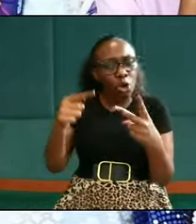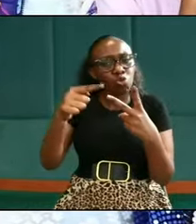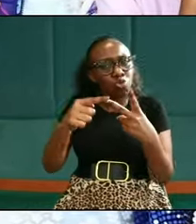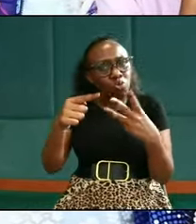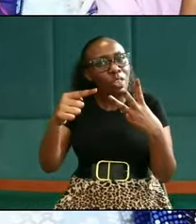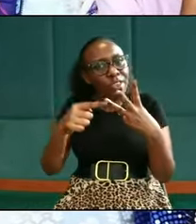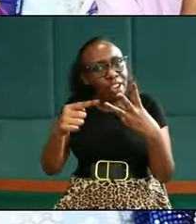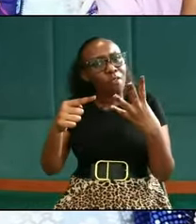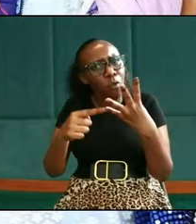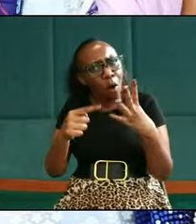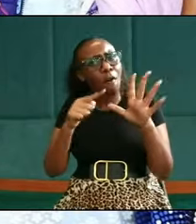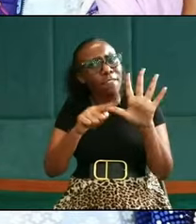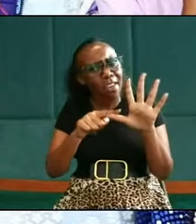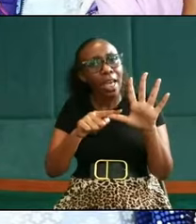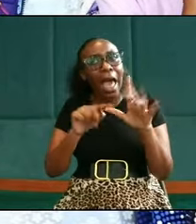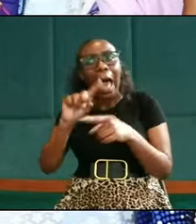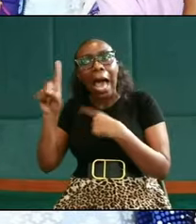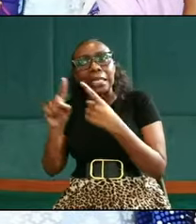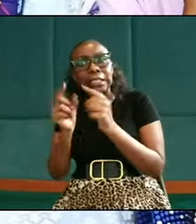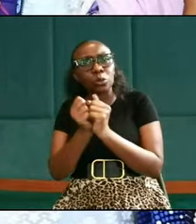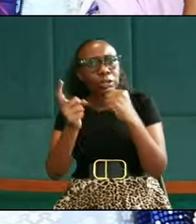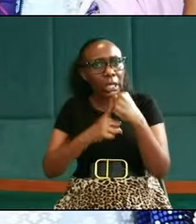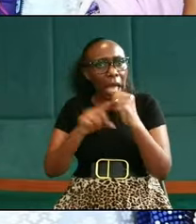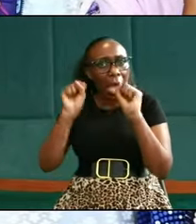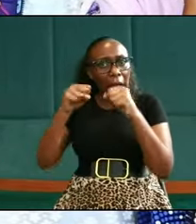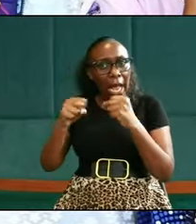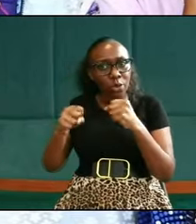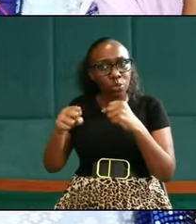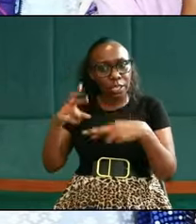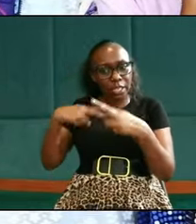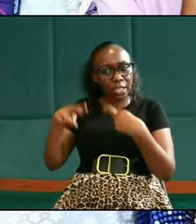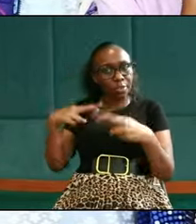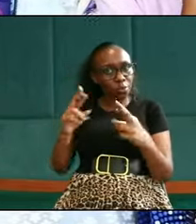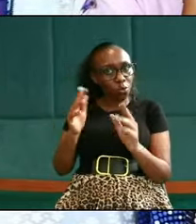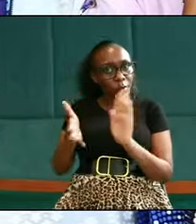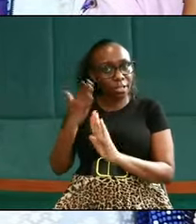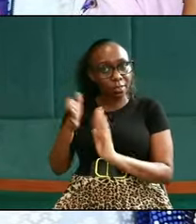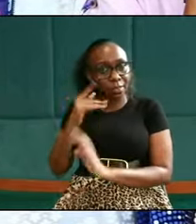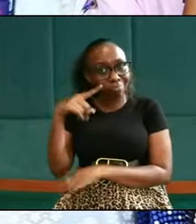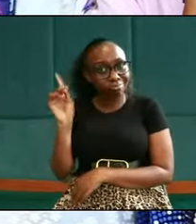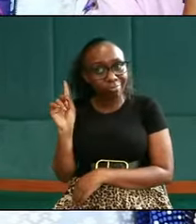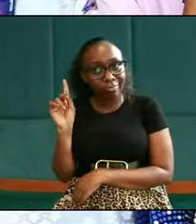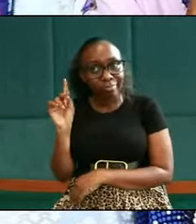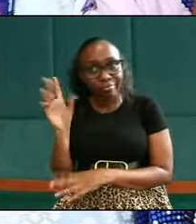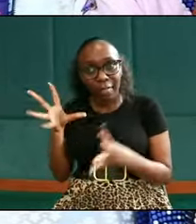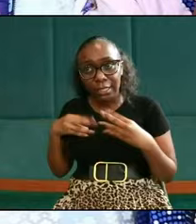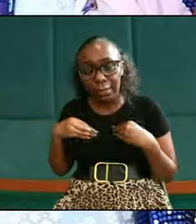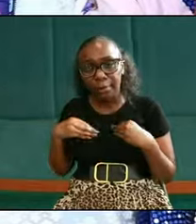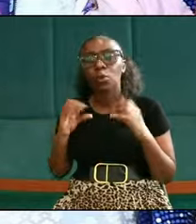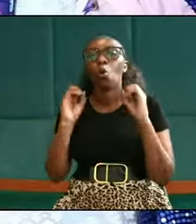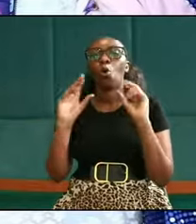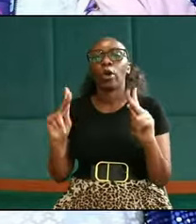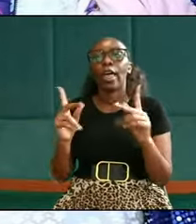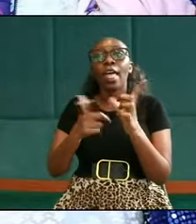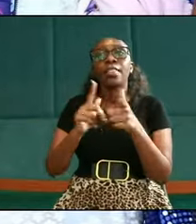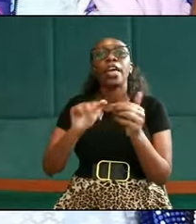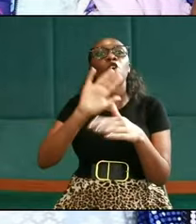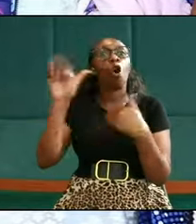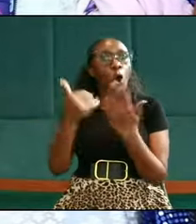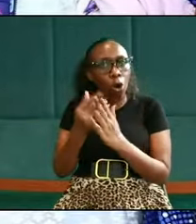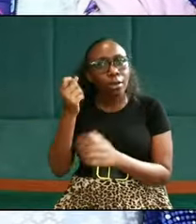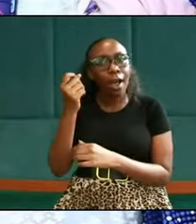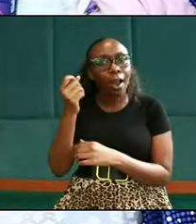1, 2, 3, up to 16. Can we go over them very fast? Could we do that? So that we bring everyone up to